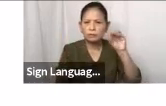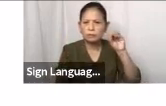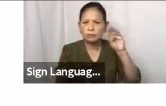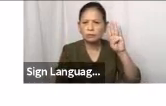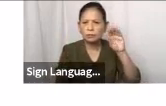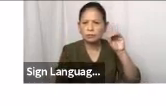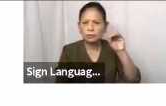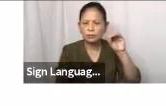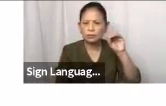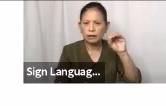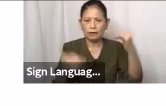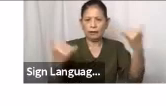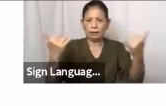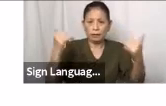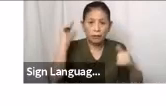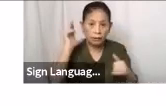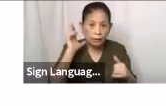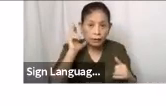you can hear me?